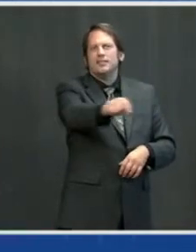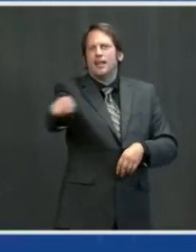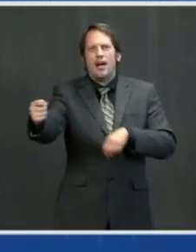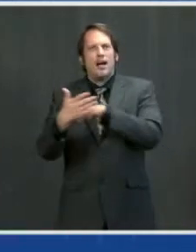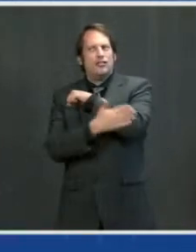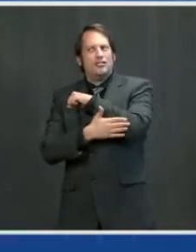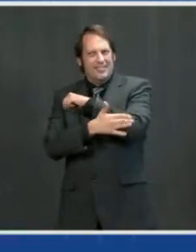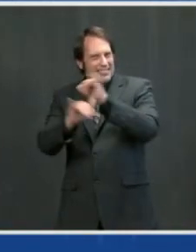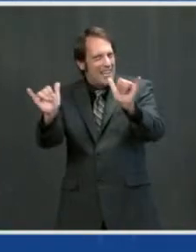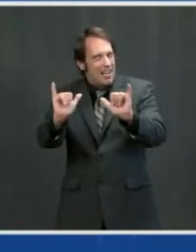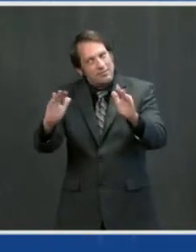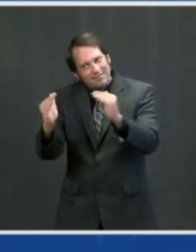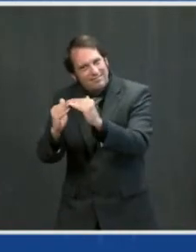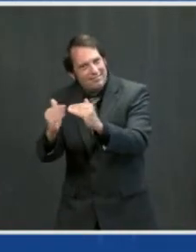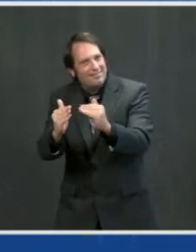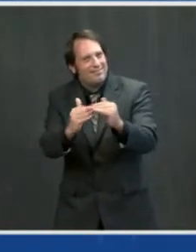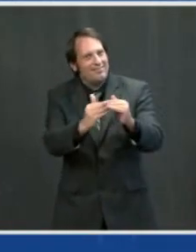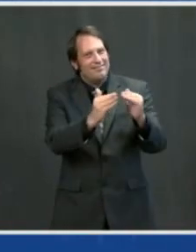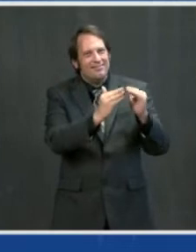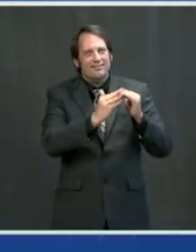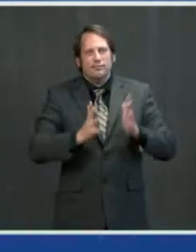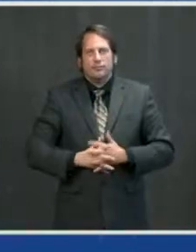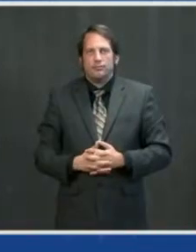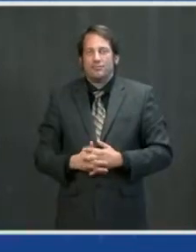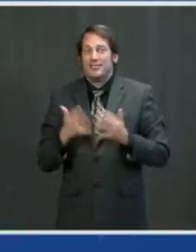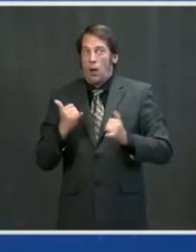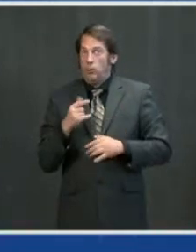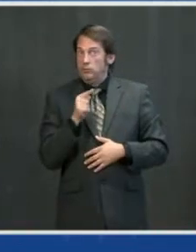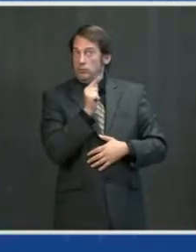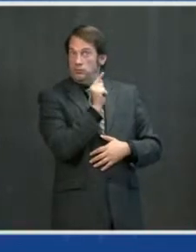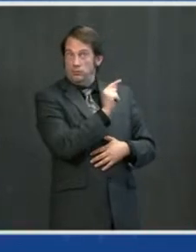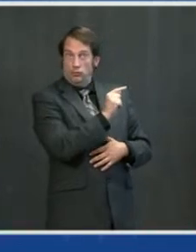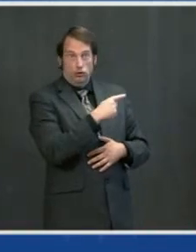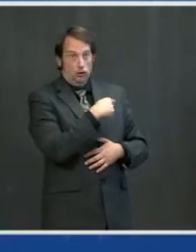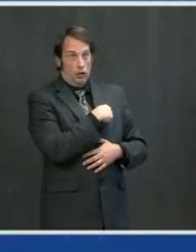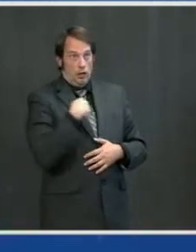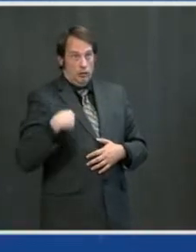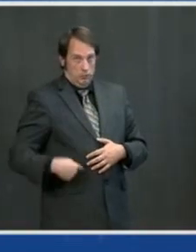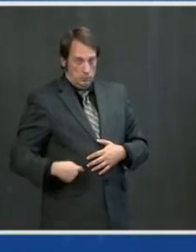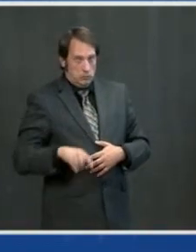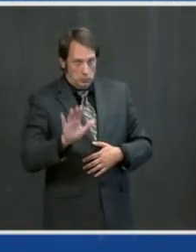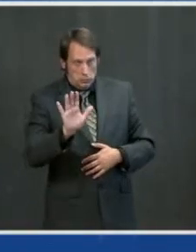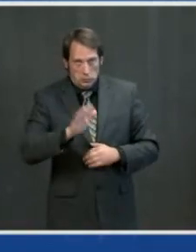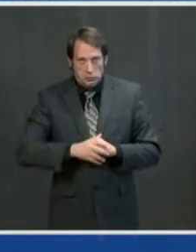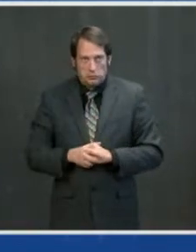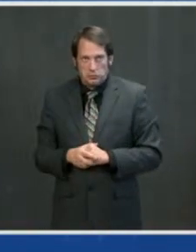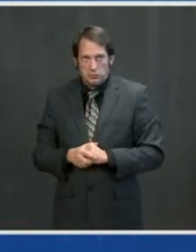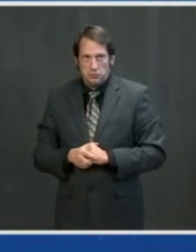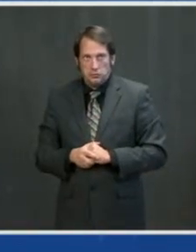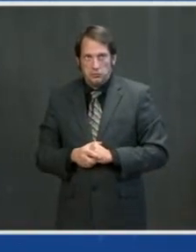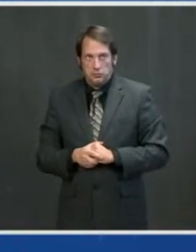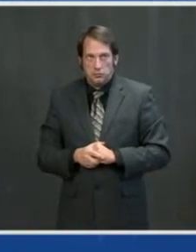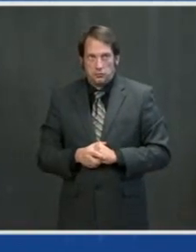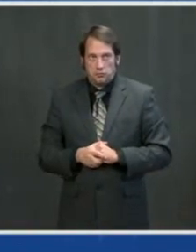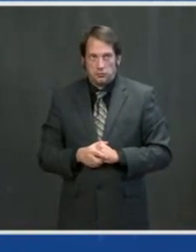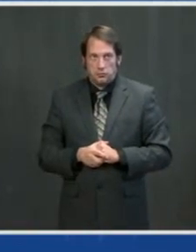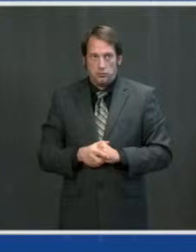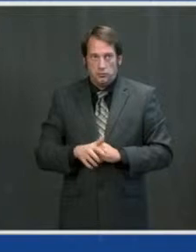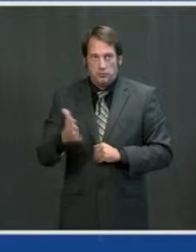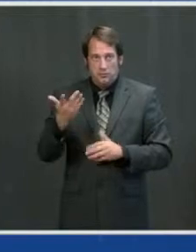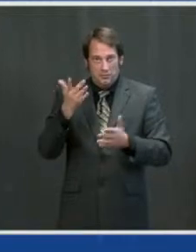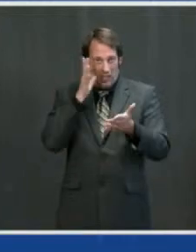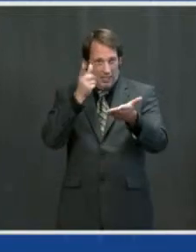On the matter of climate change, at the upcoming climate summit to be hosted by the U.S. next week, or